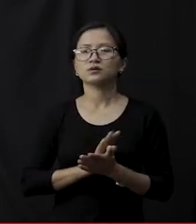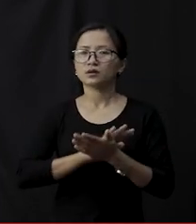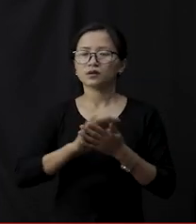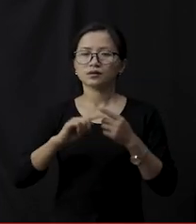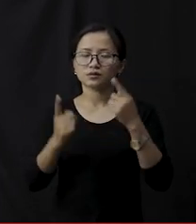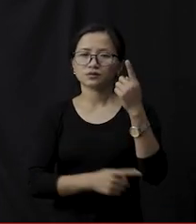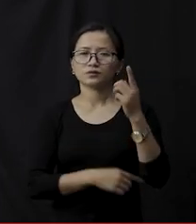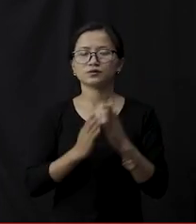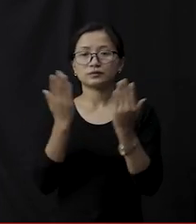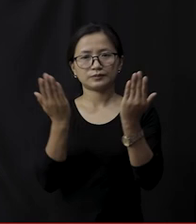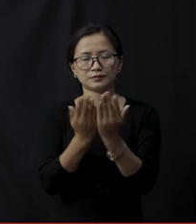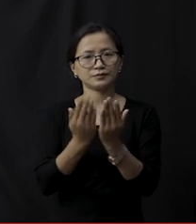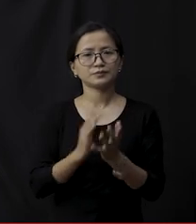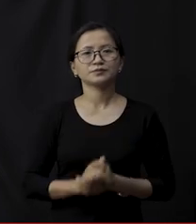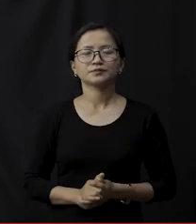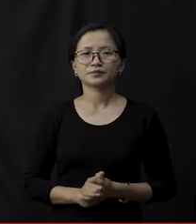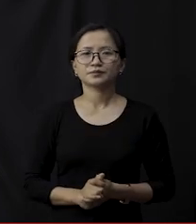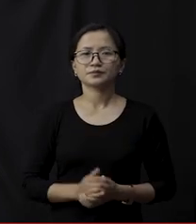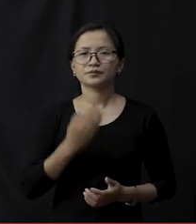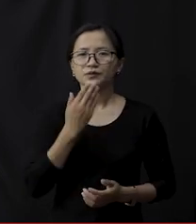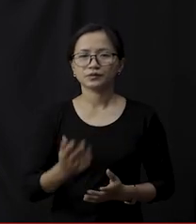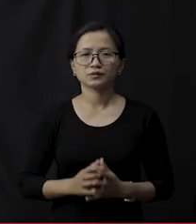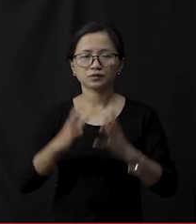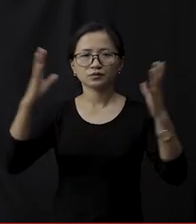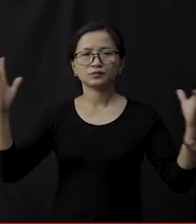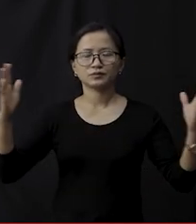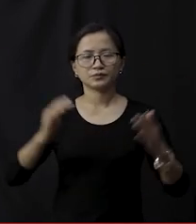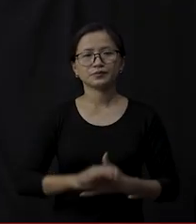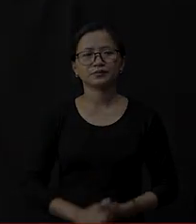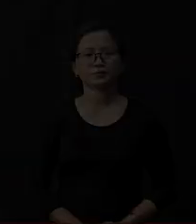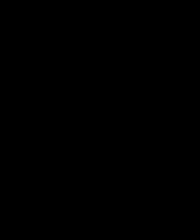that comes to the end of the lesson, students. Thank you so much.